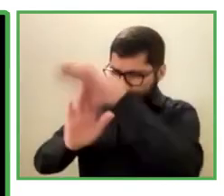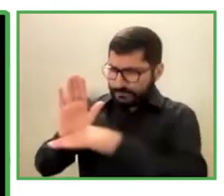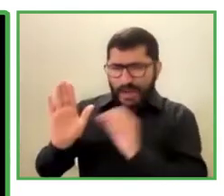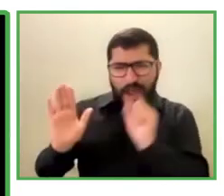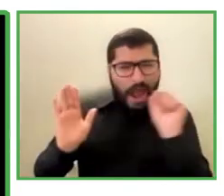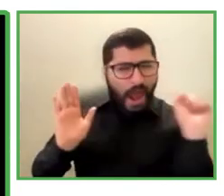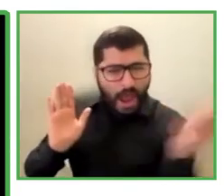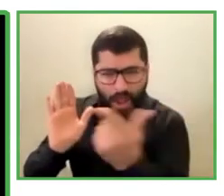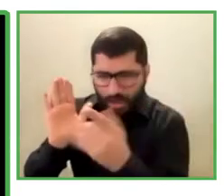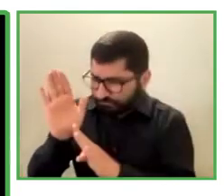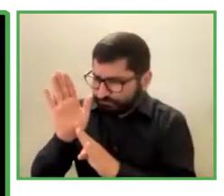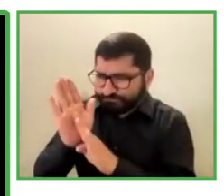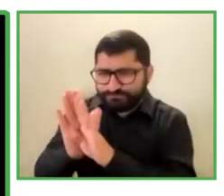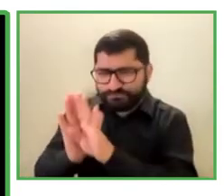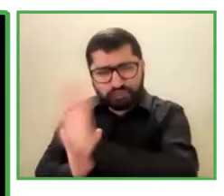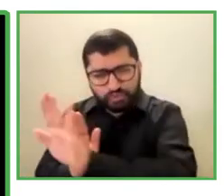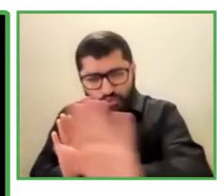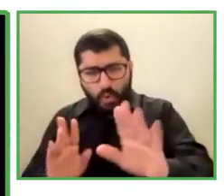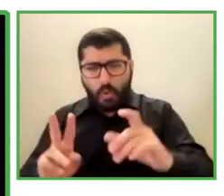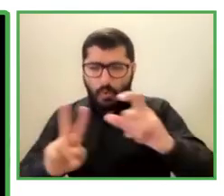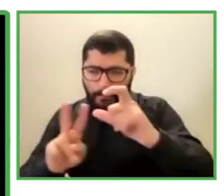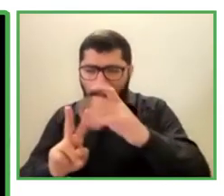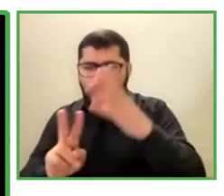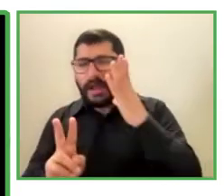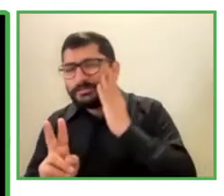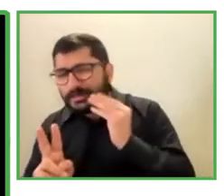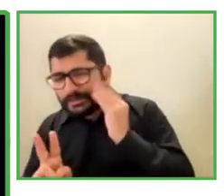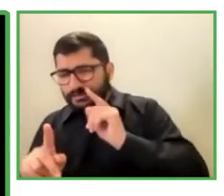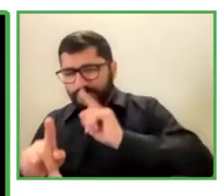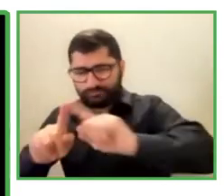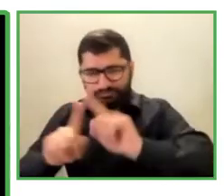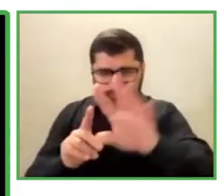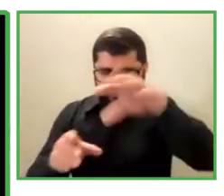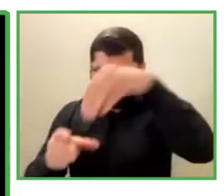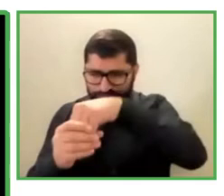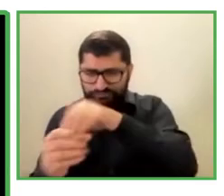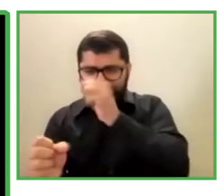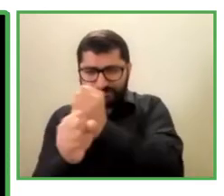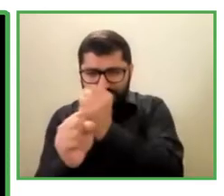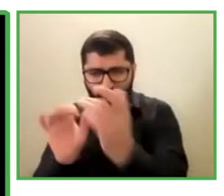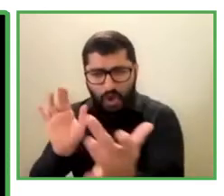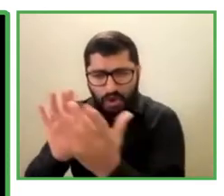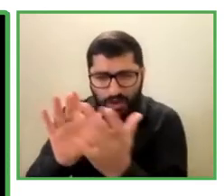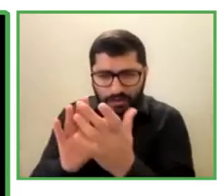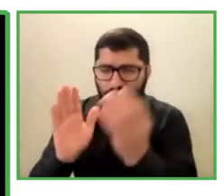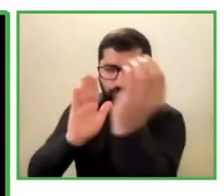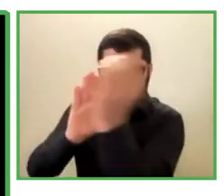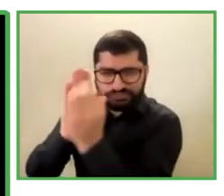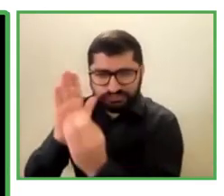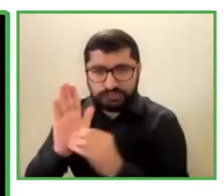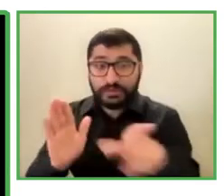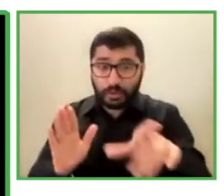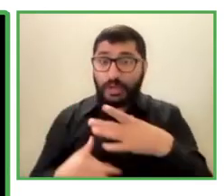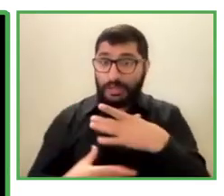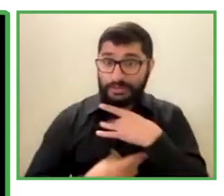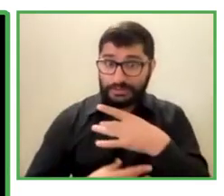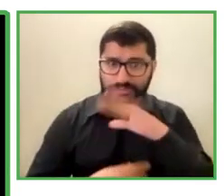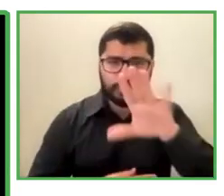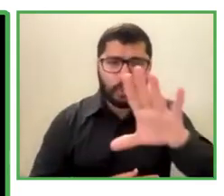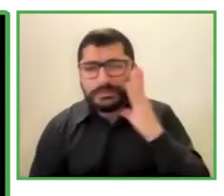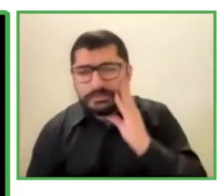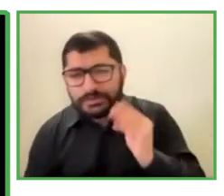information, the curriculum, the personal statements, knowledge, the areas of interest,